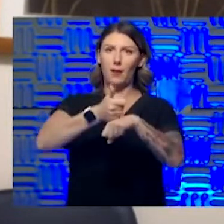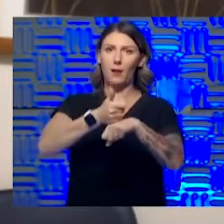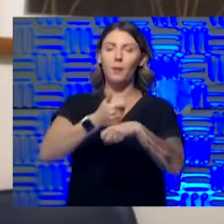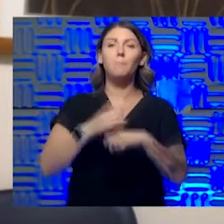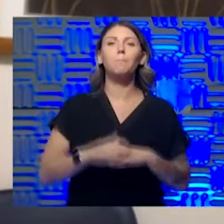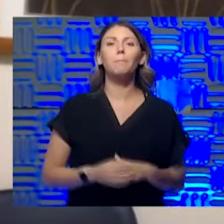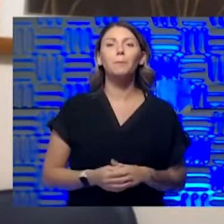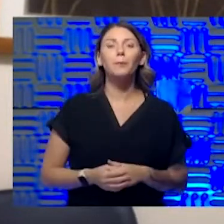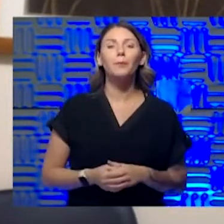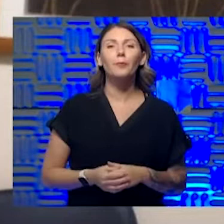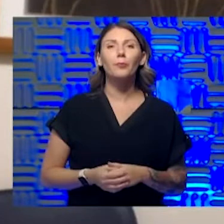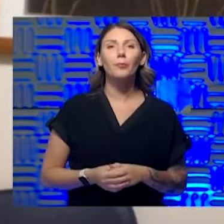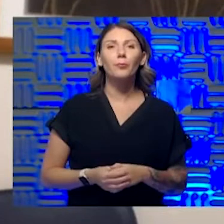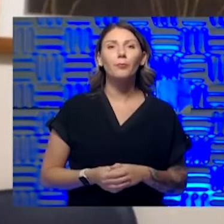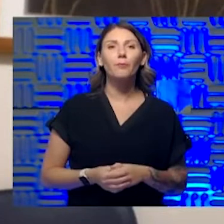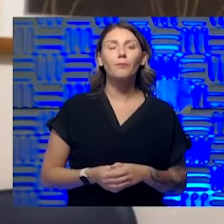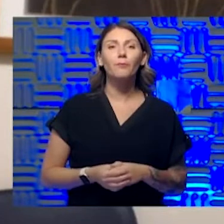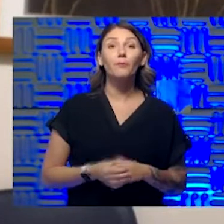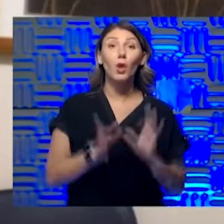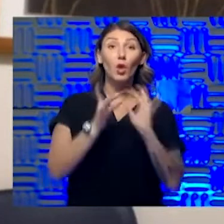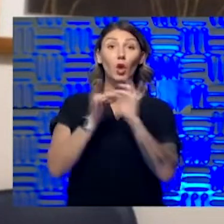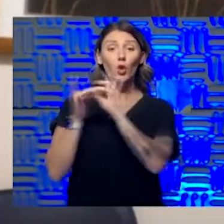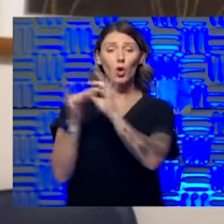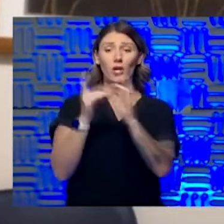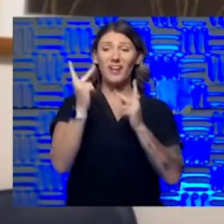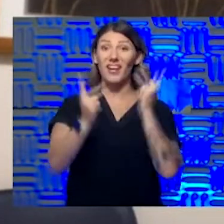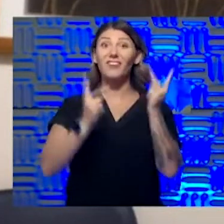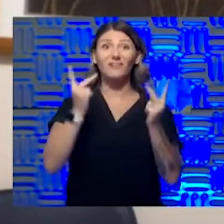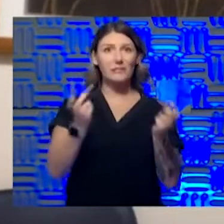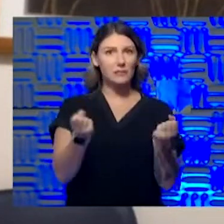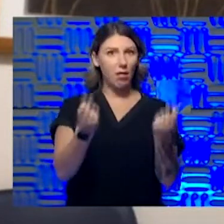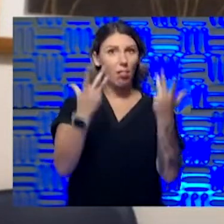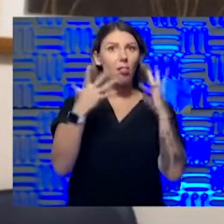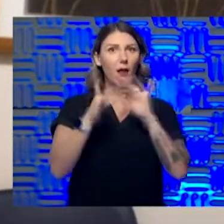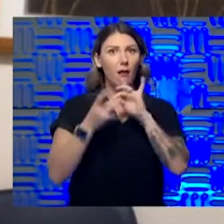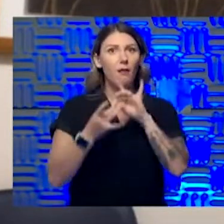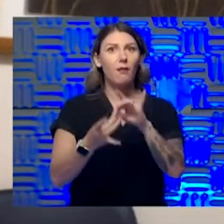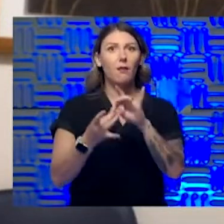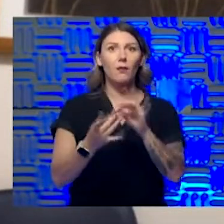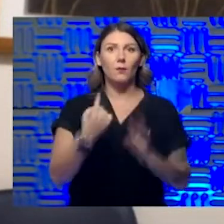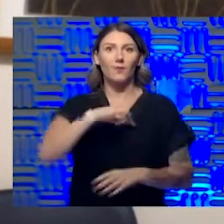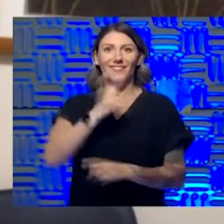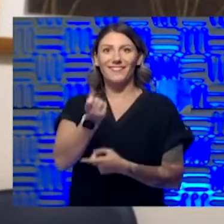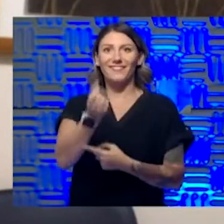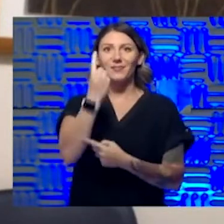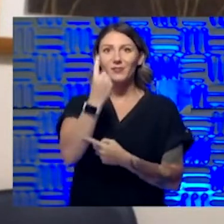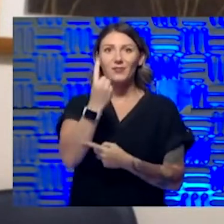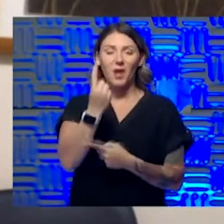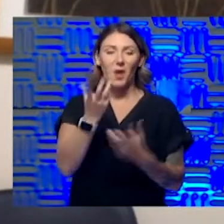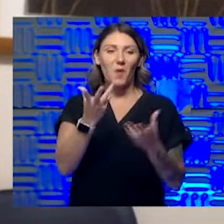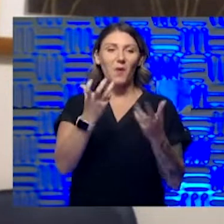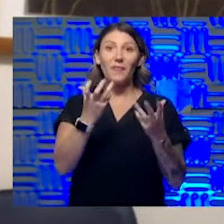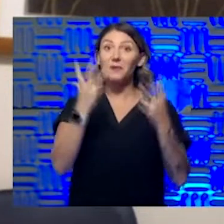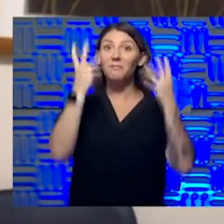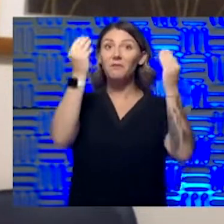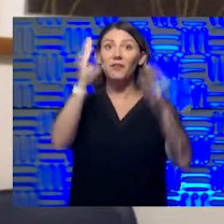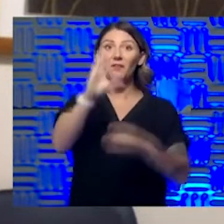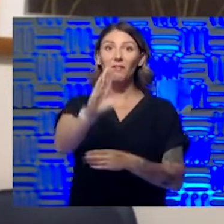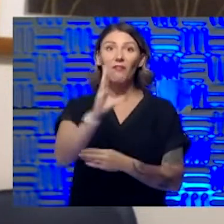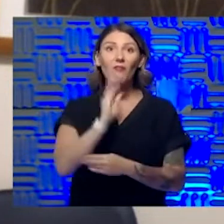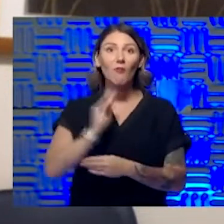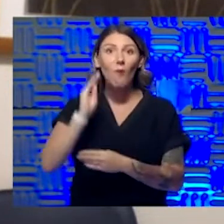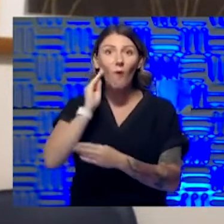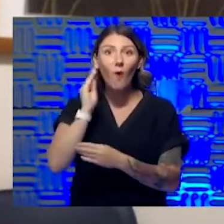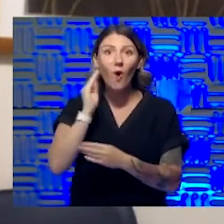I think a lot of it is actually coordinating of visits, which we very much understand because we want them to come out of their homes as few times as